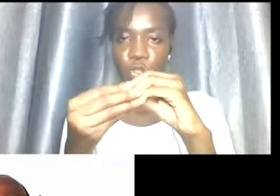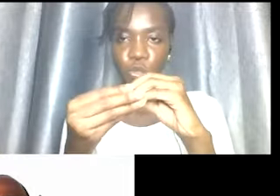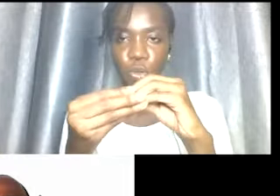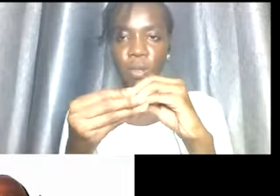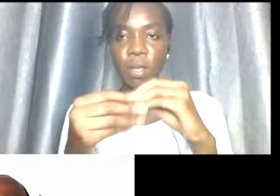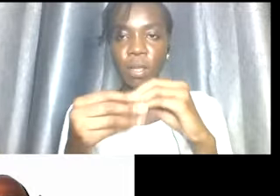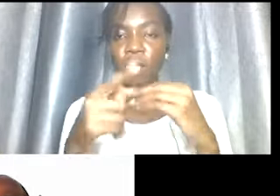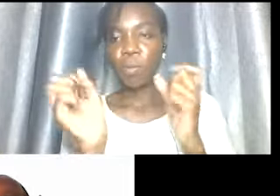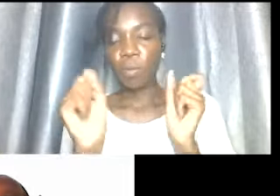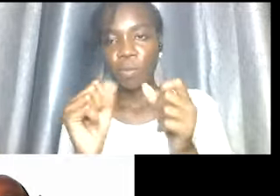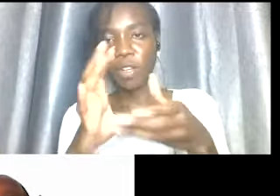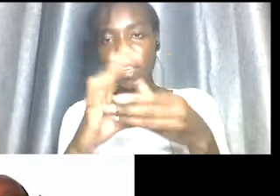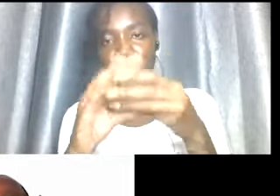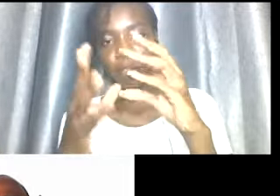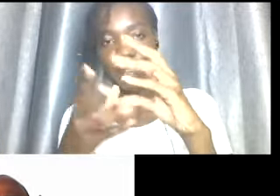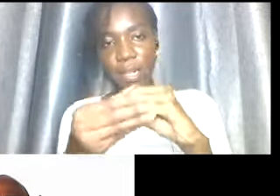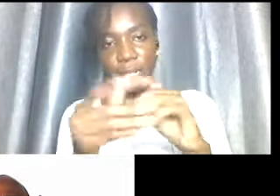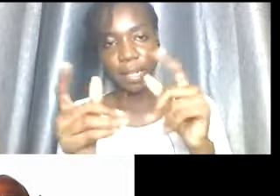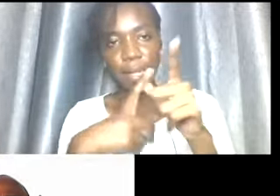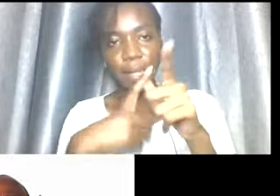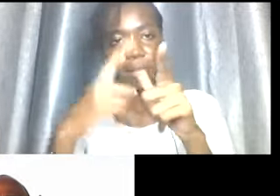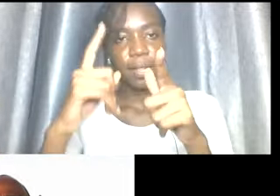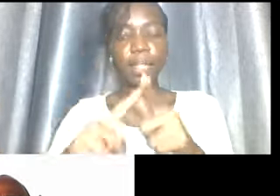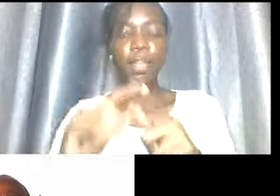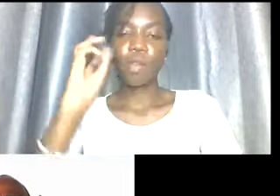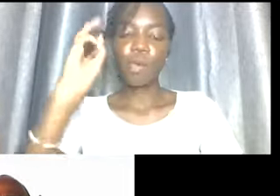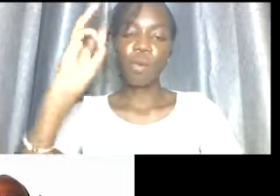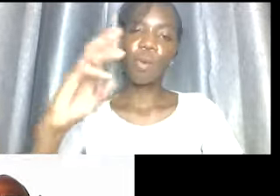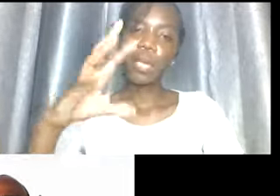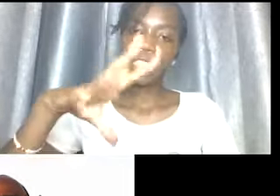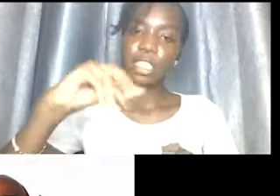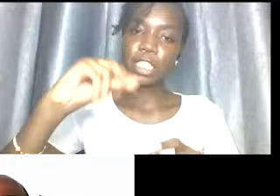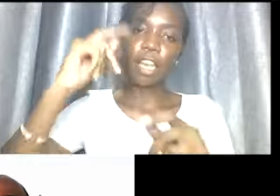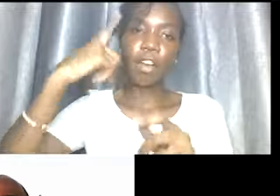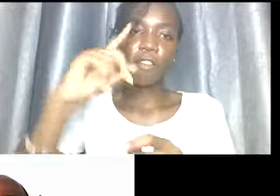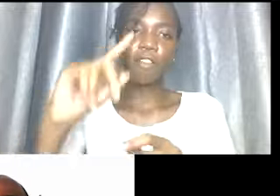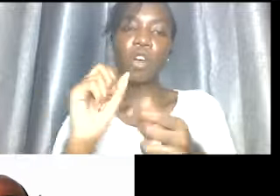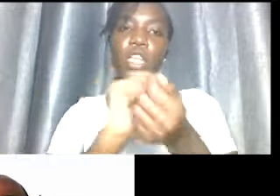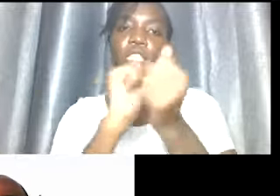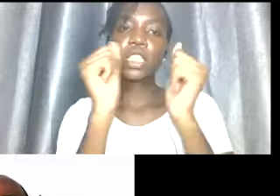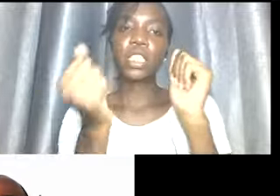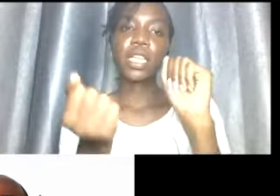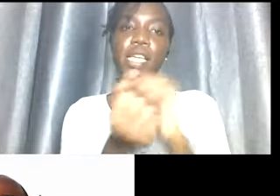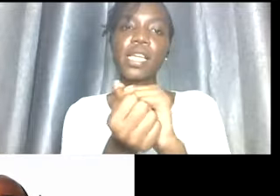then your innovation is able to take of the changing trends, and